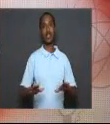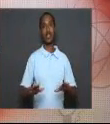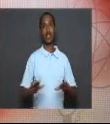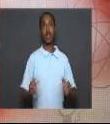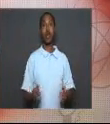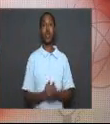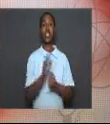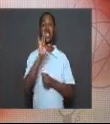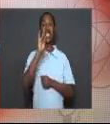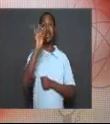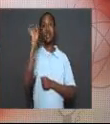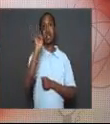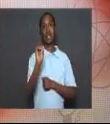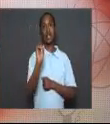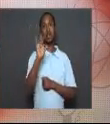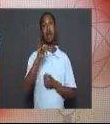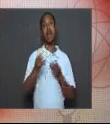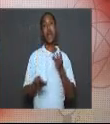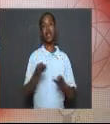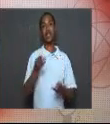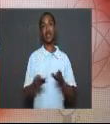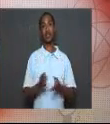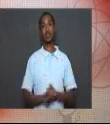with 7% by weight.